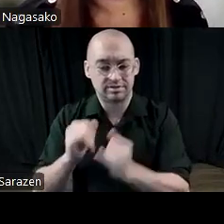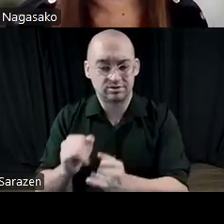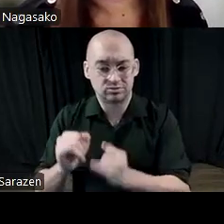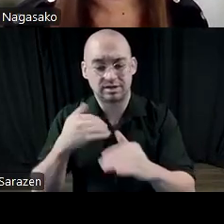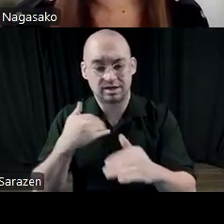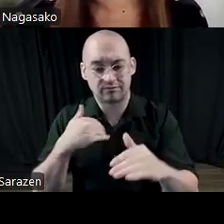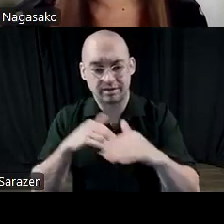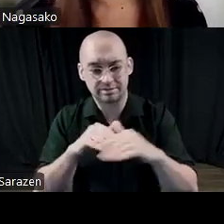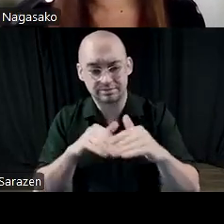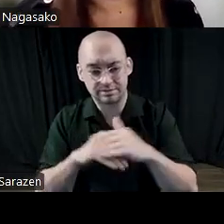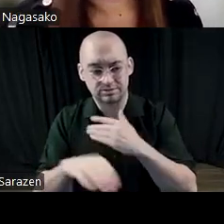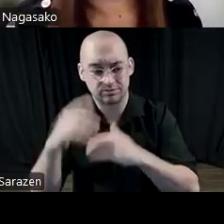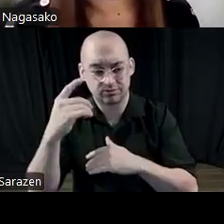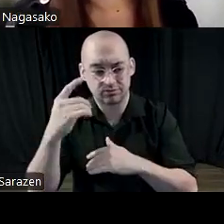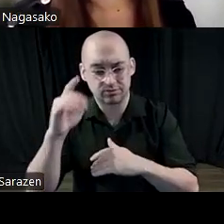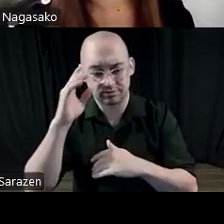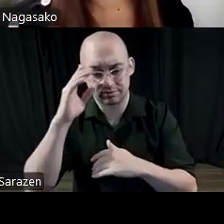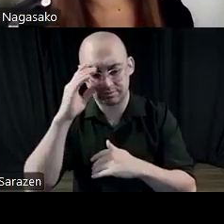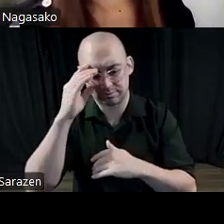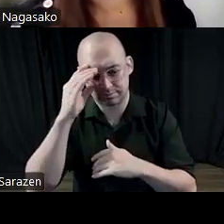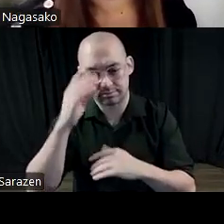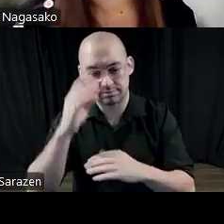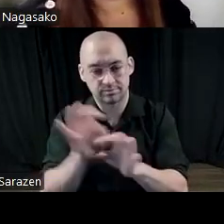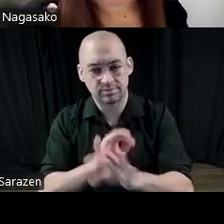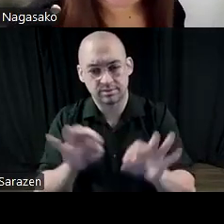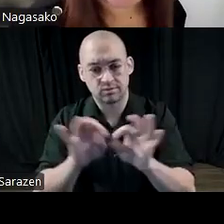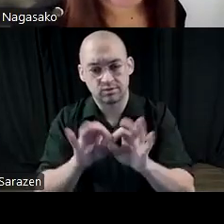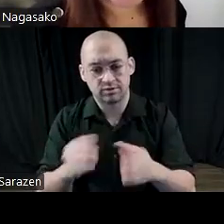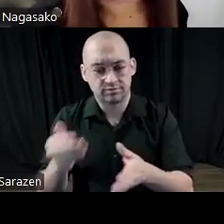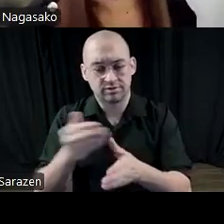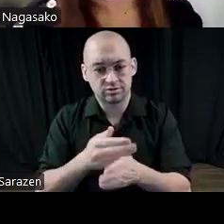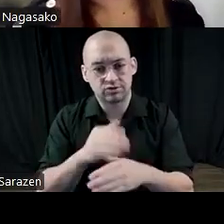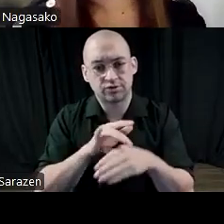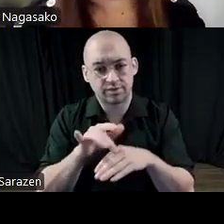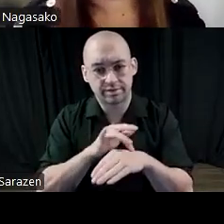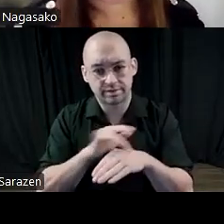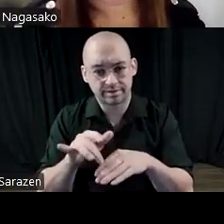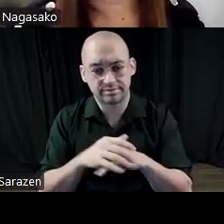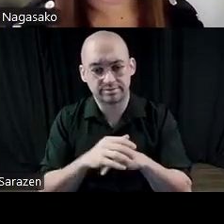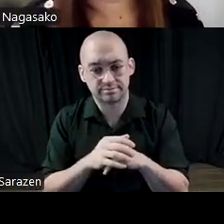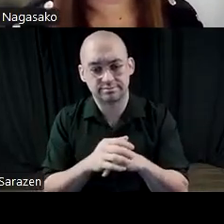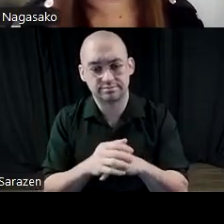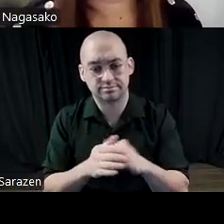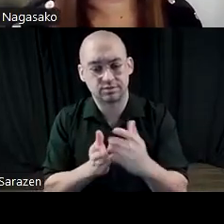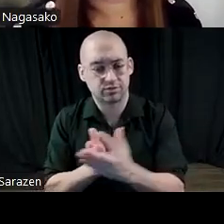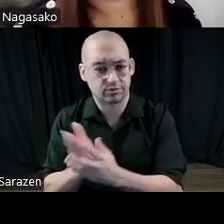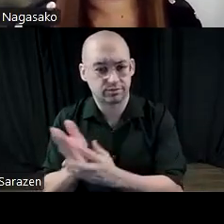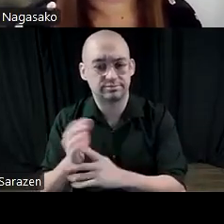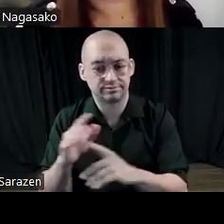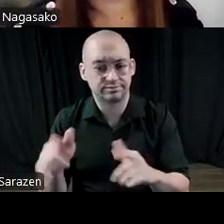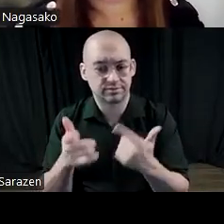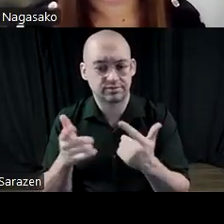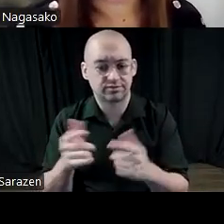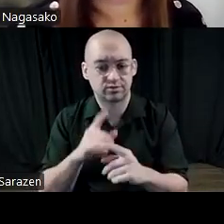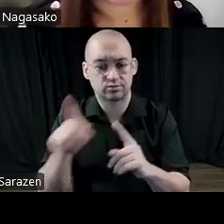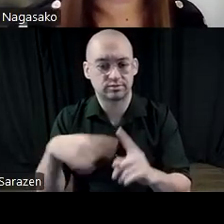access to. We also think about the importance of intervening early in the life course and throughout life, where there may be